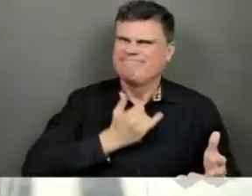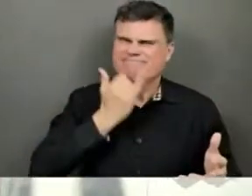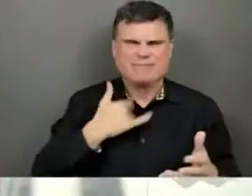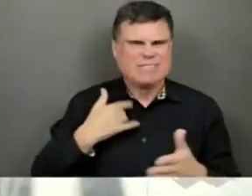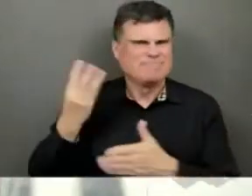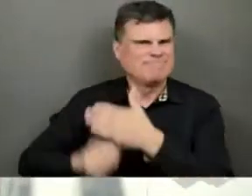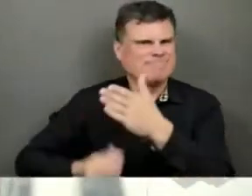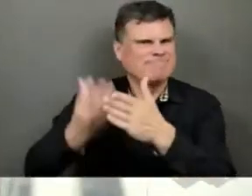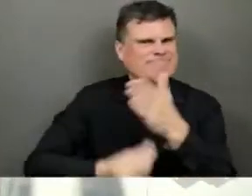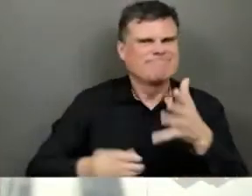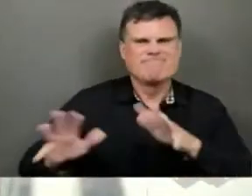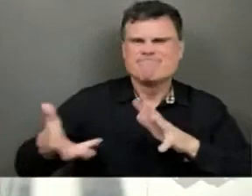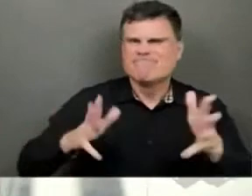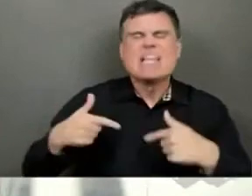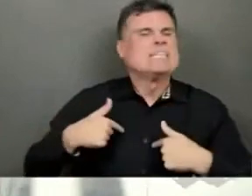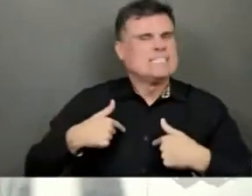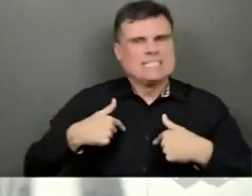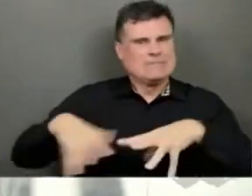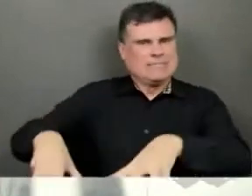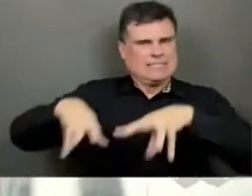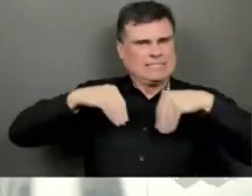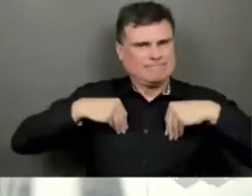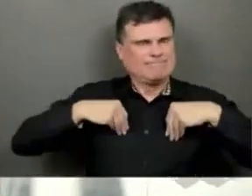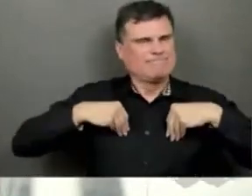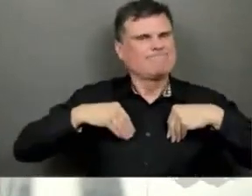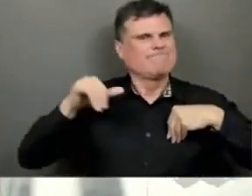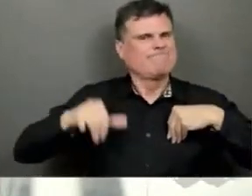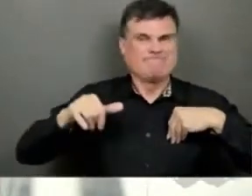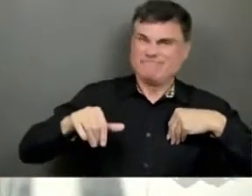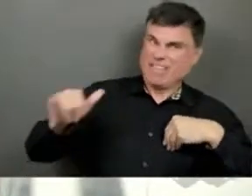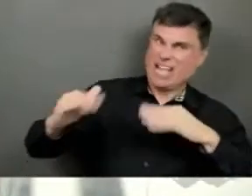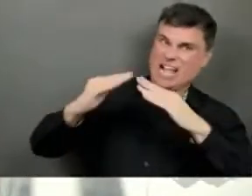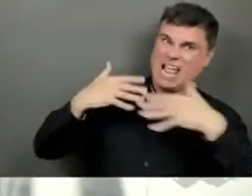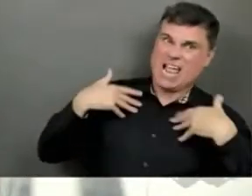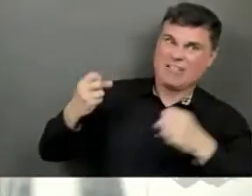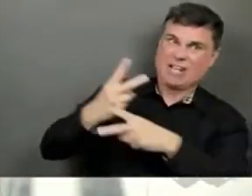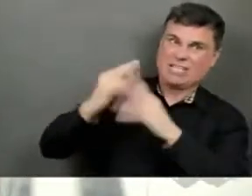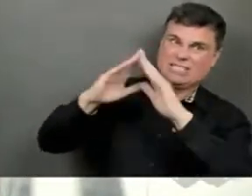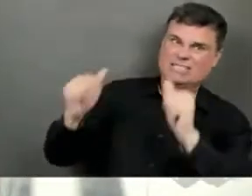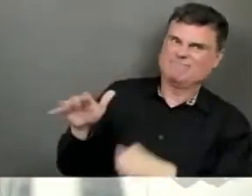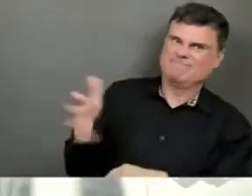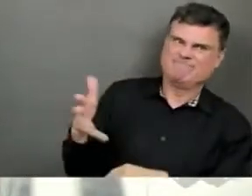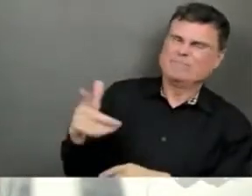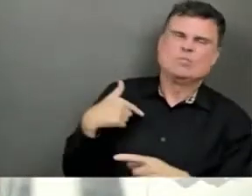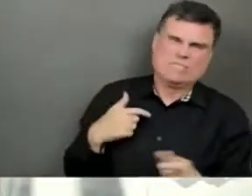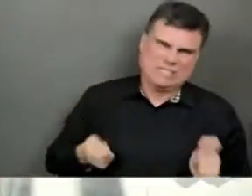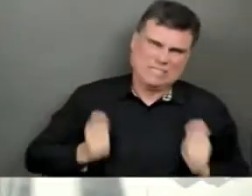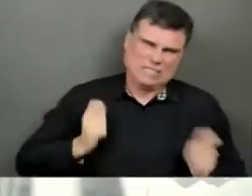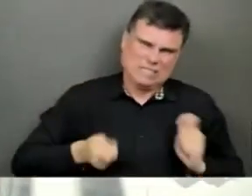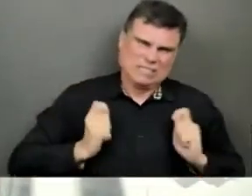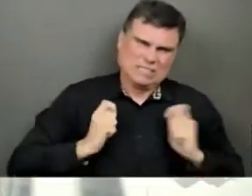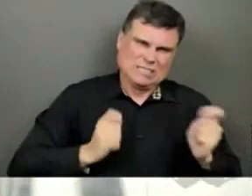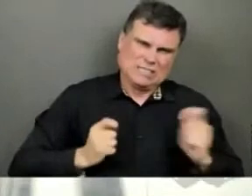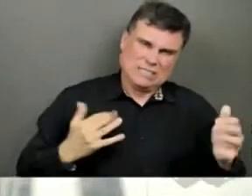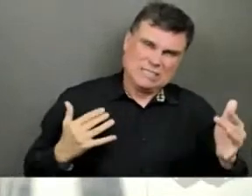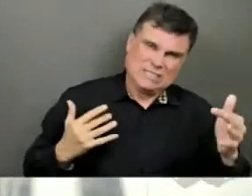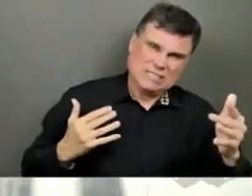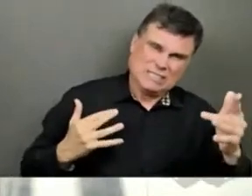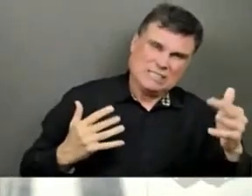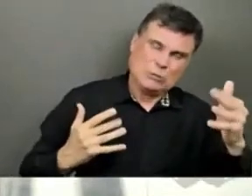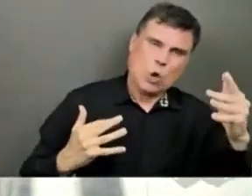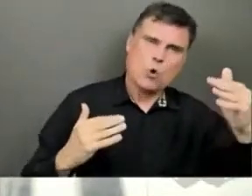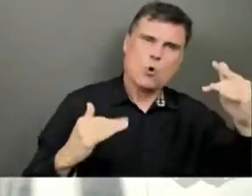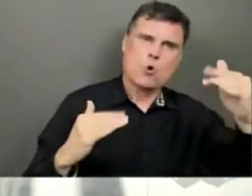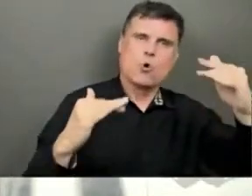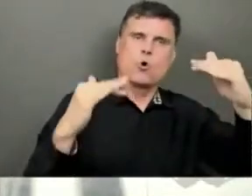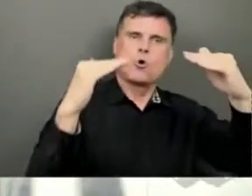it. We're taking the action that's required. Because I think a lot of people think it's a legal question. You should stop people from doing things. I think